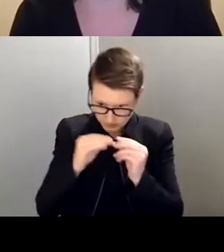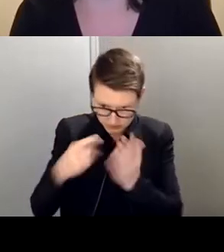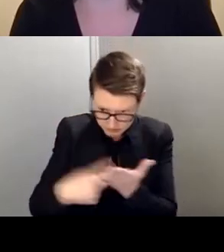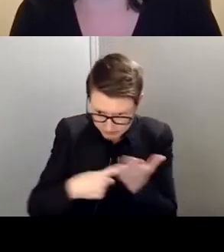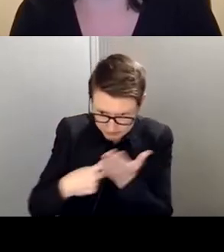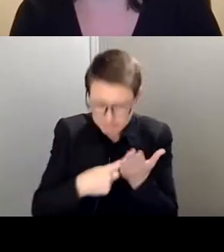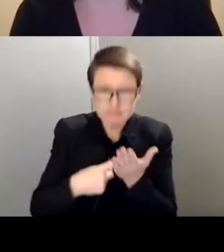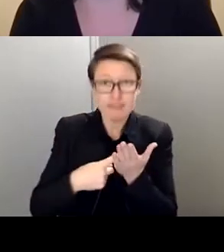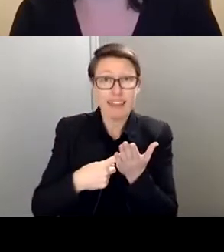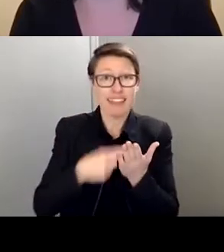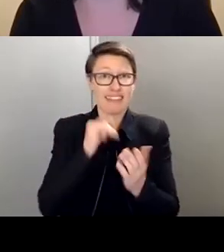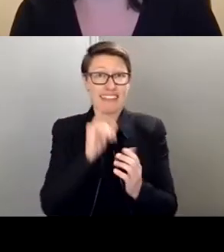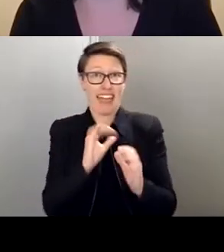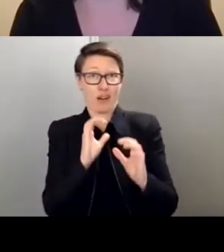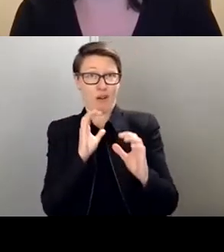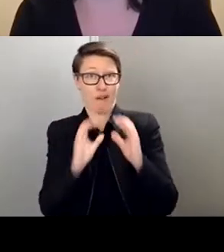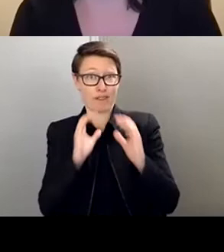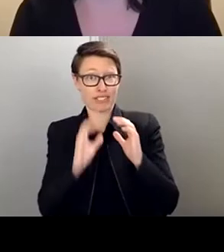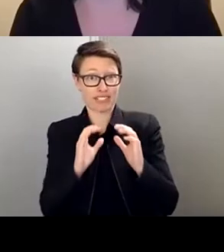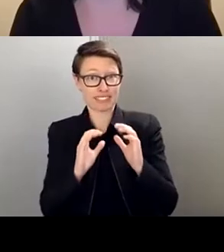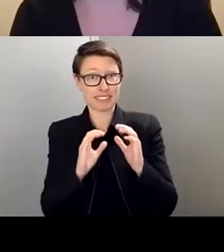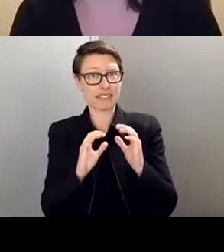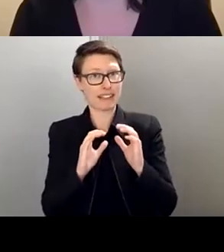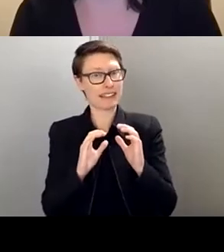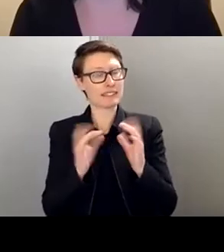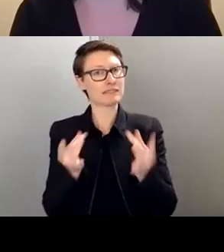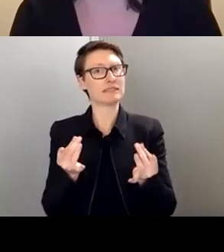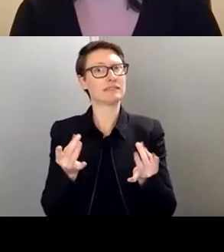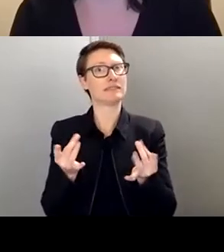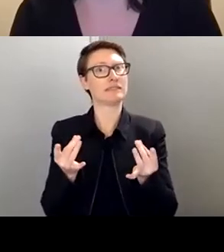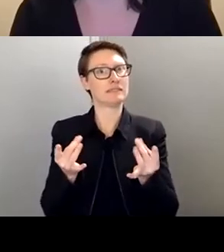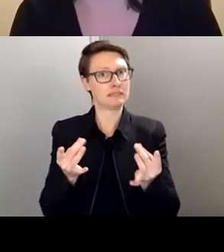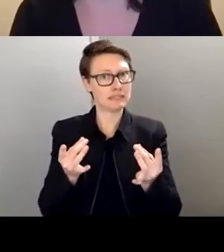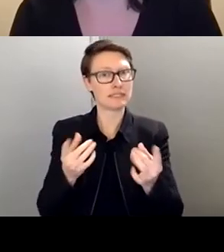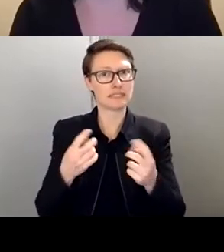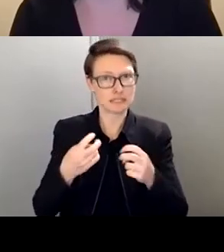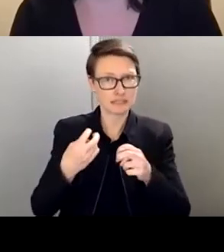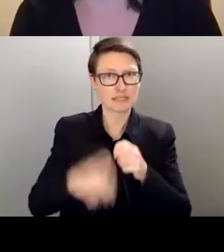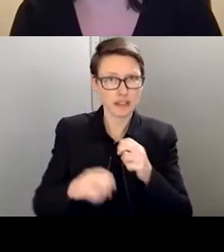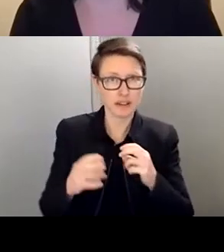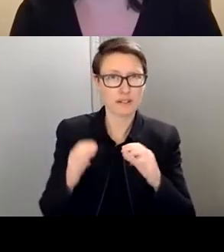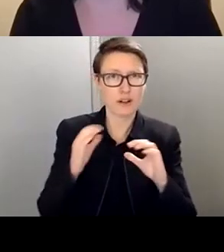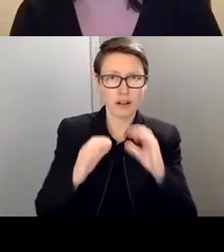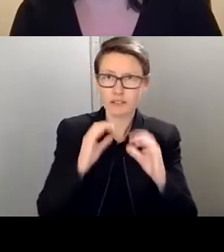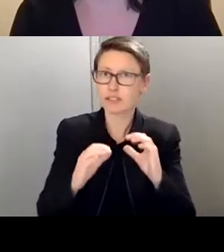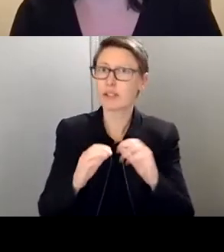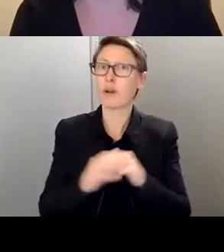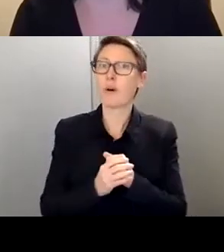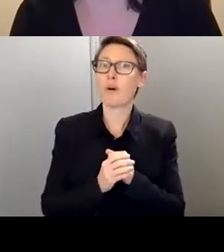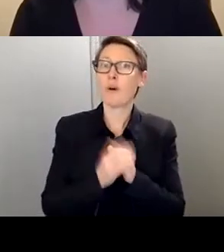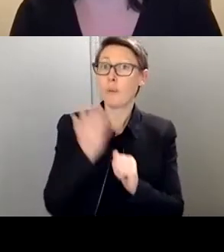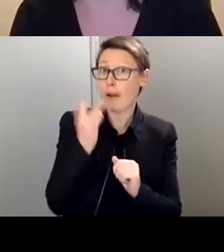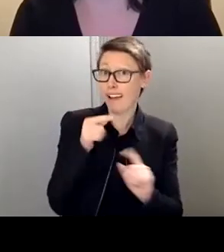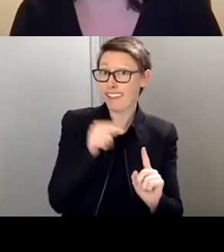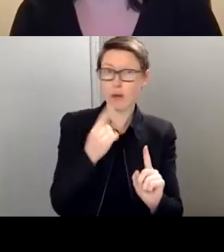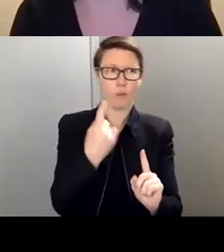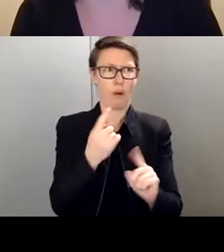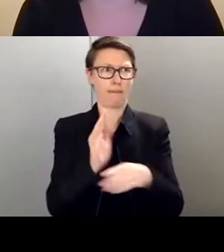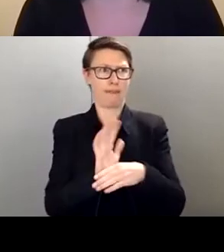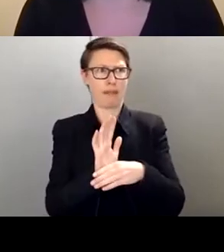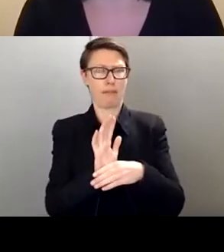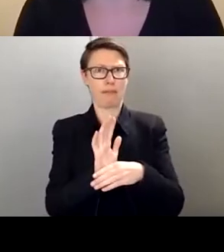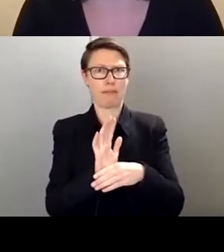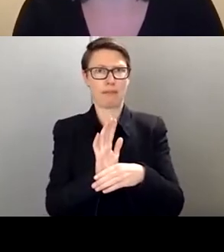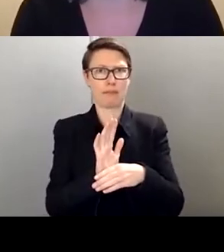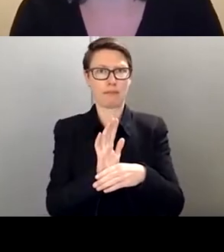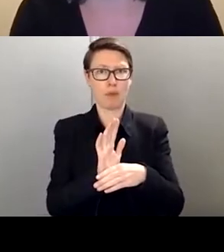and the trouble, that it's a troubled conversation, is because that's one film from I don't even know how long